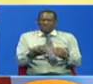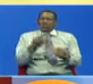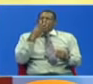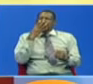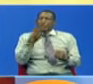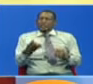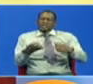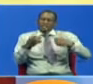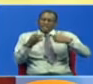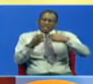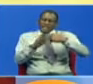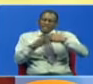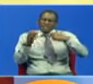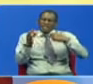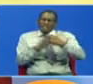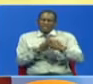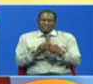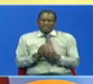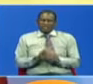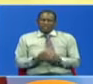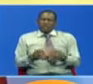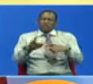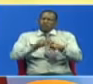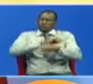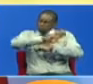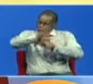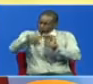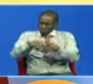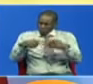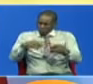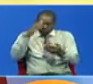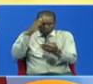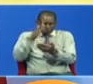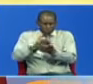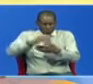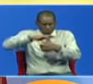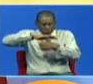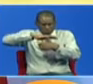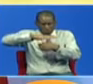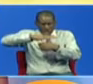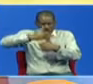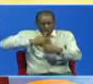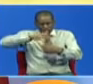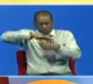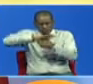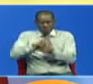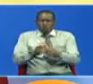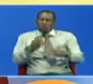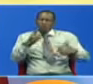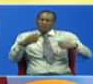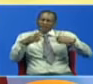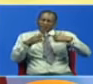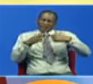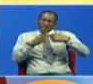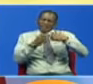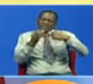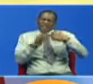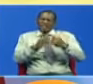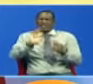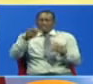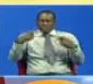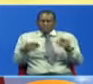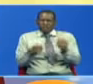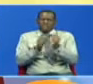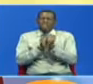130,498. Out of the positive cases, 198 are are Kenyans,